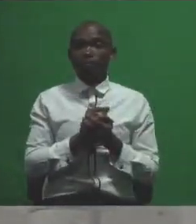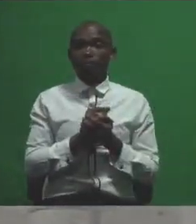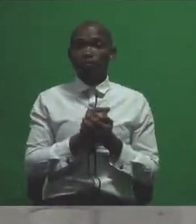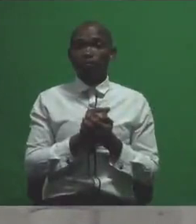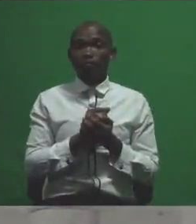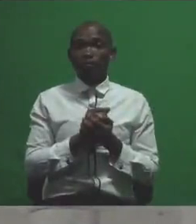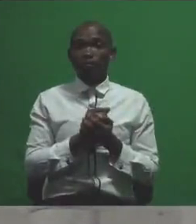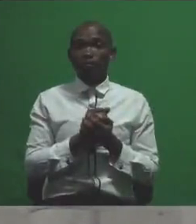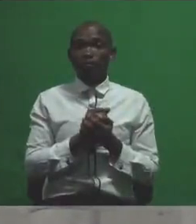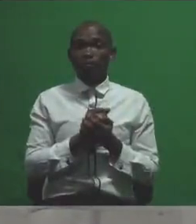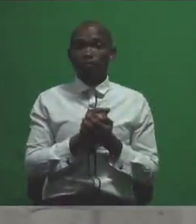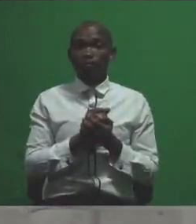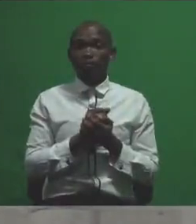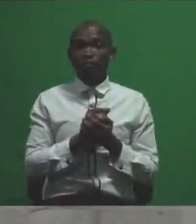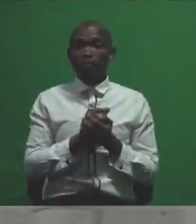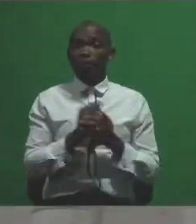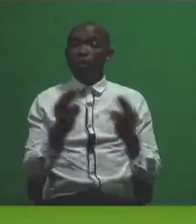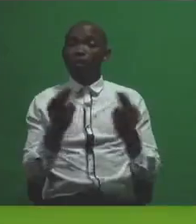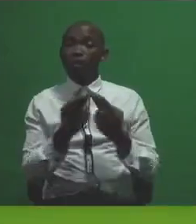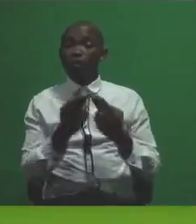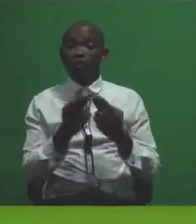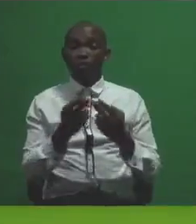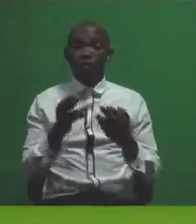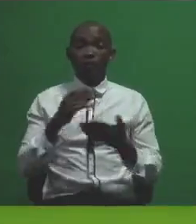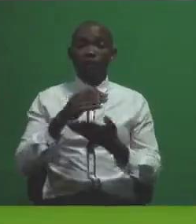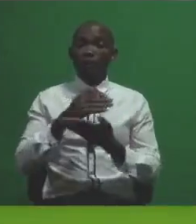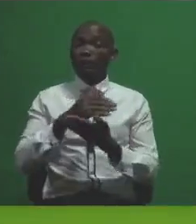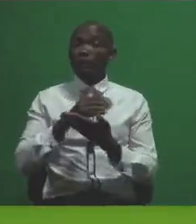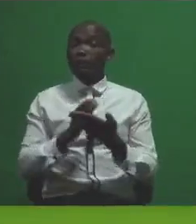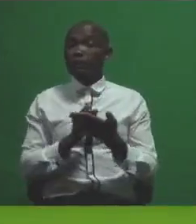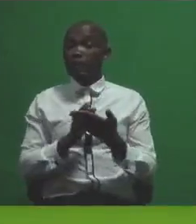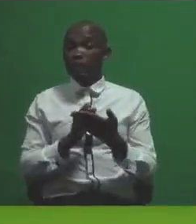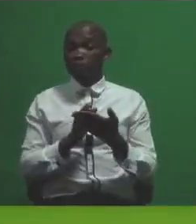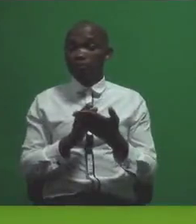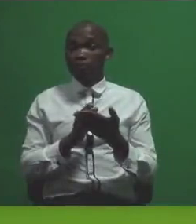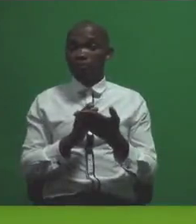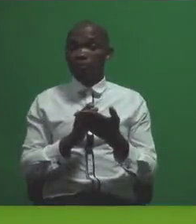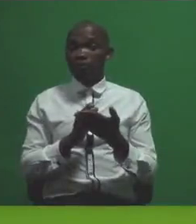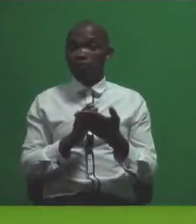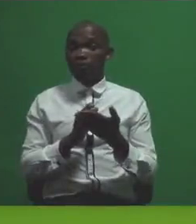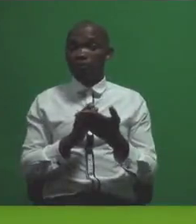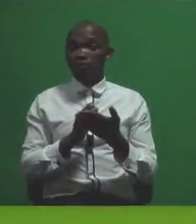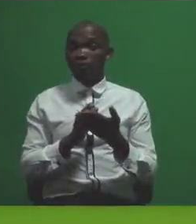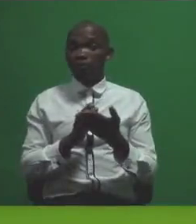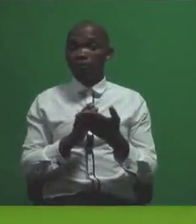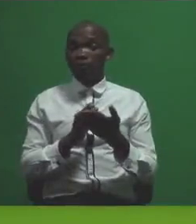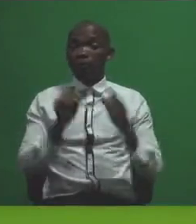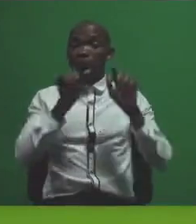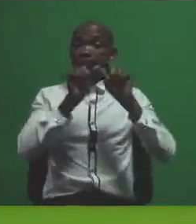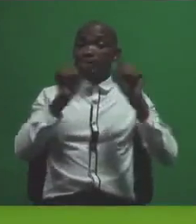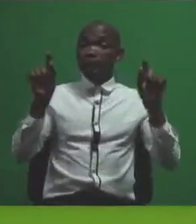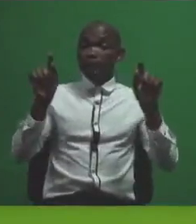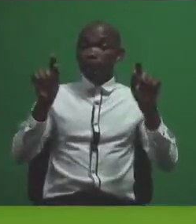And there are some of the statements that we can call them rules.